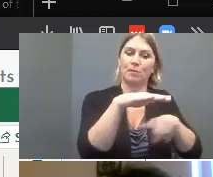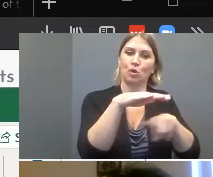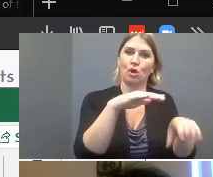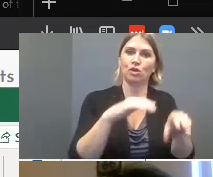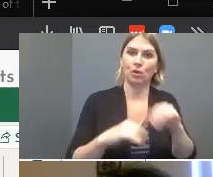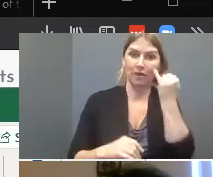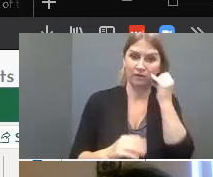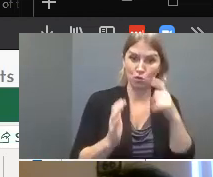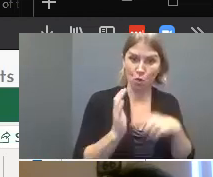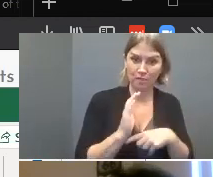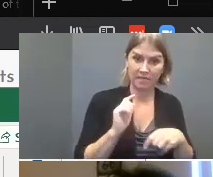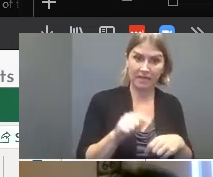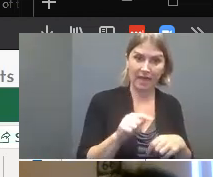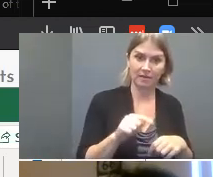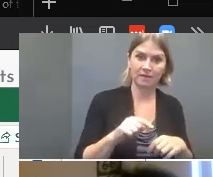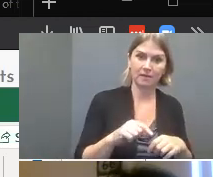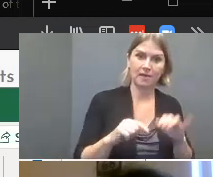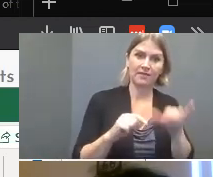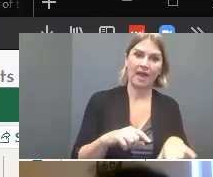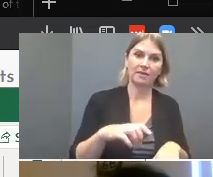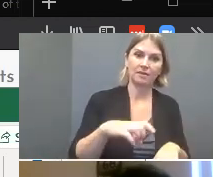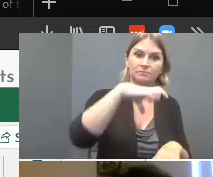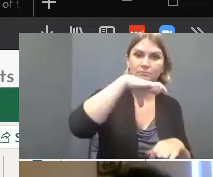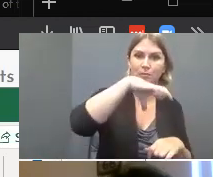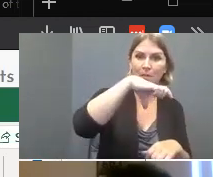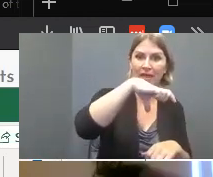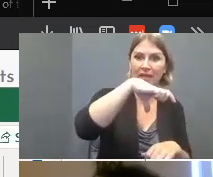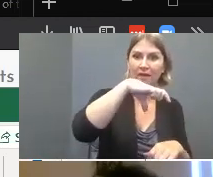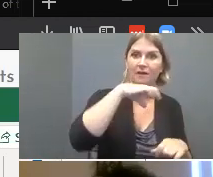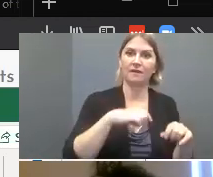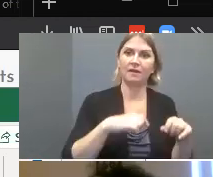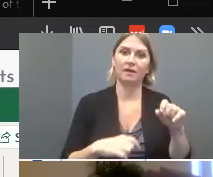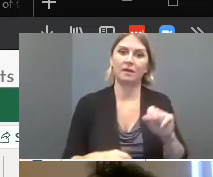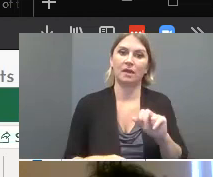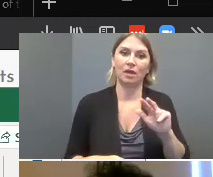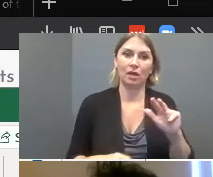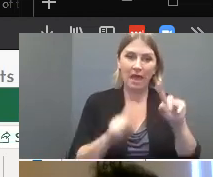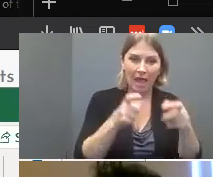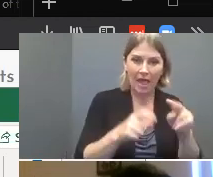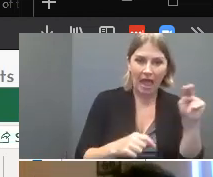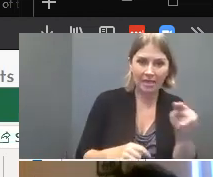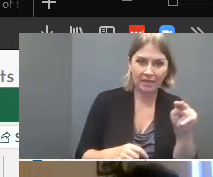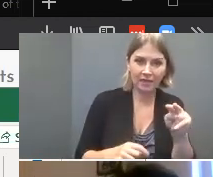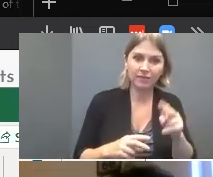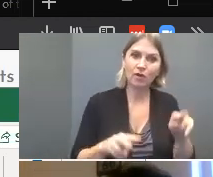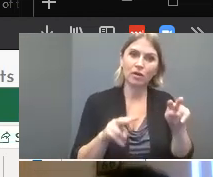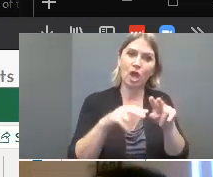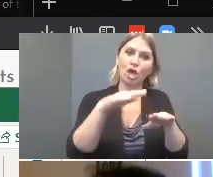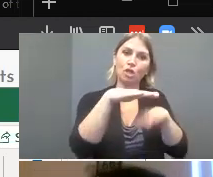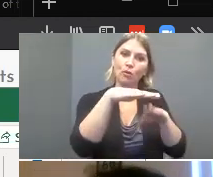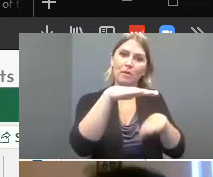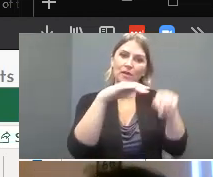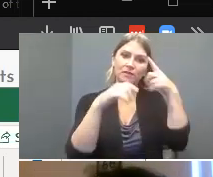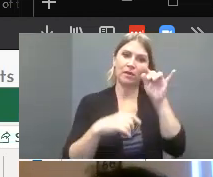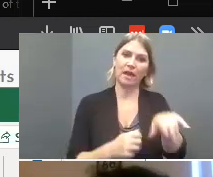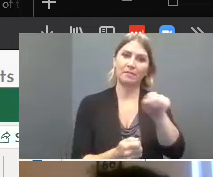carefully, both big omega of n and big omega of n square are valid lower bounds for this particular